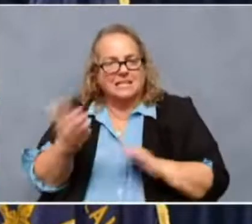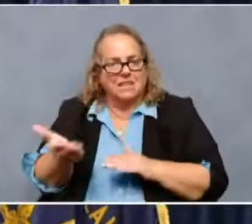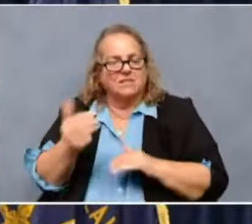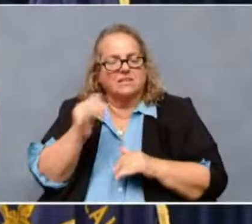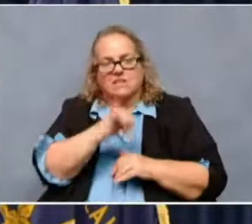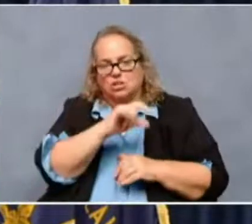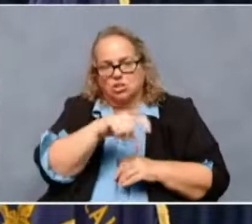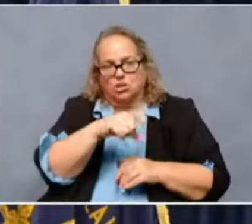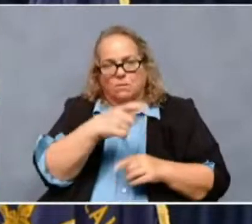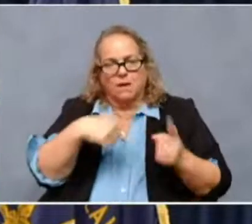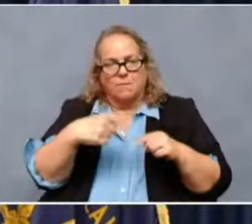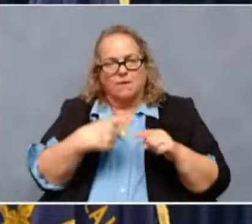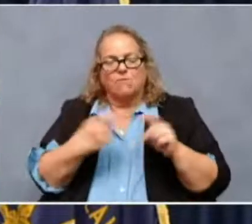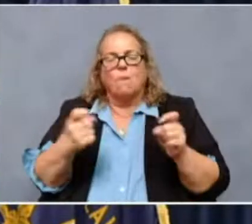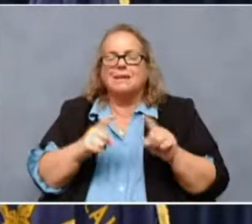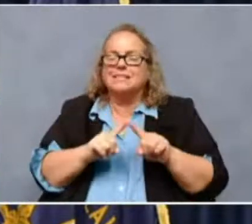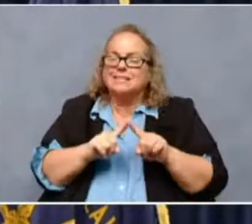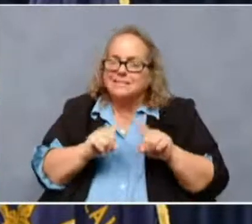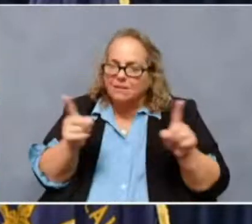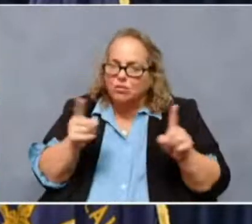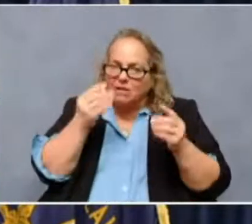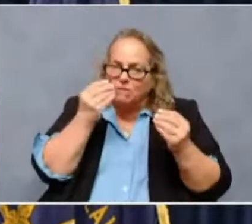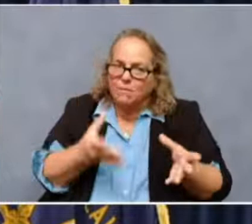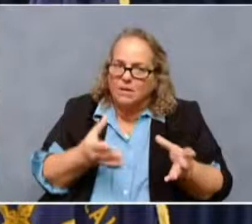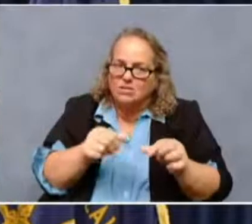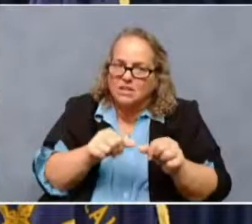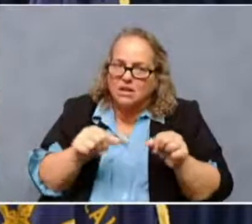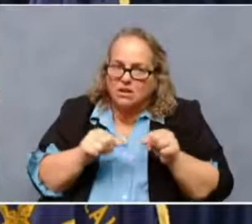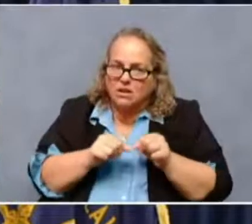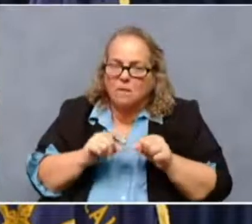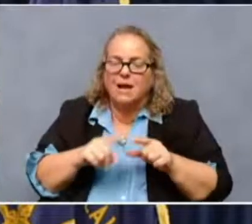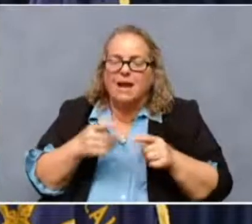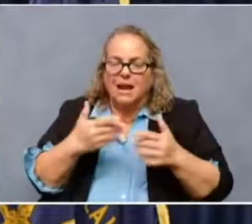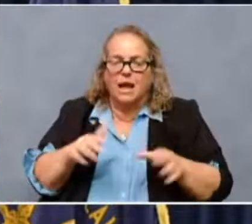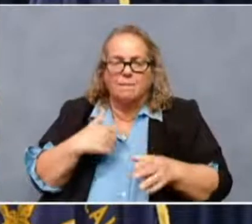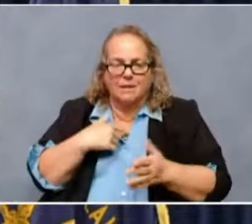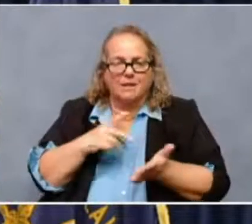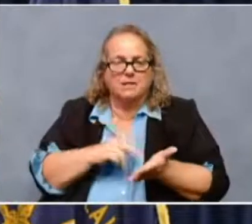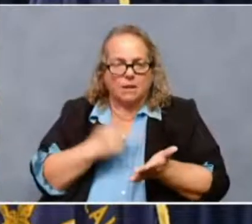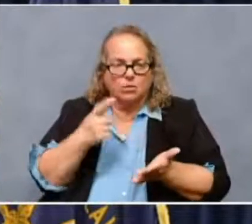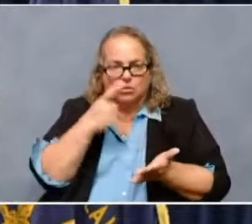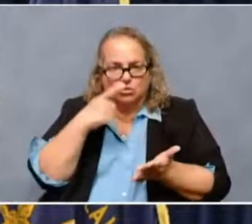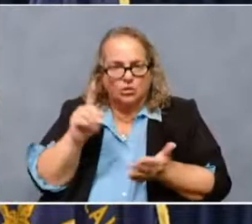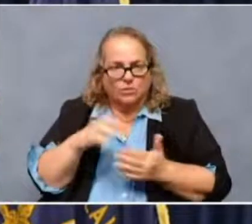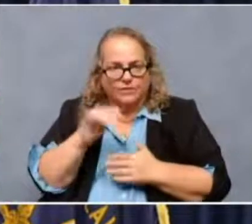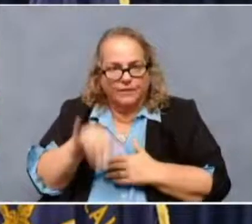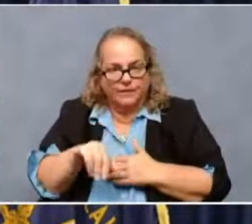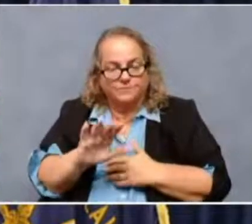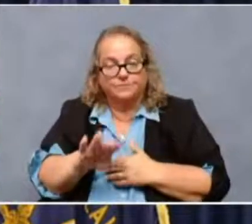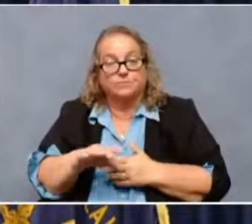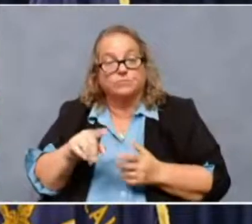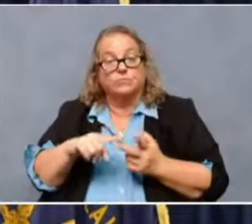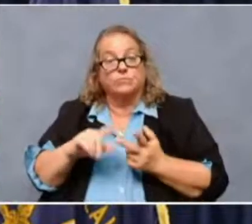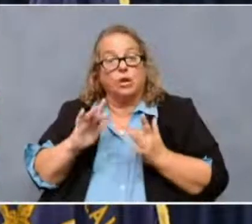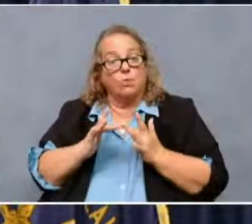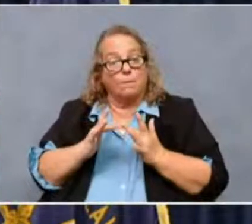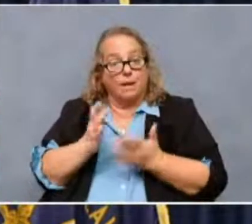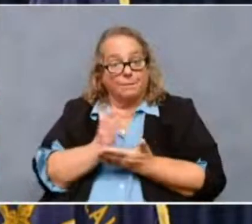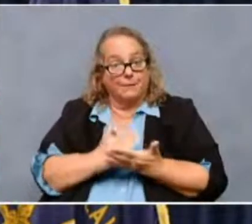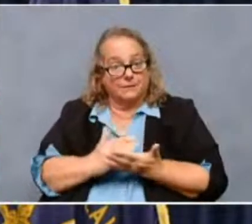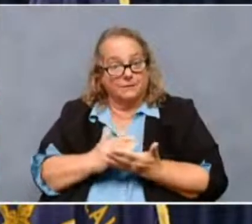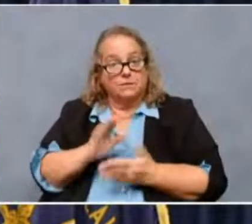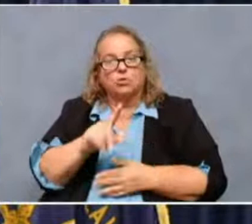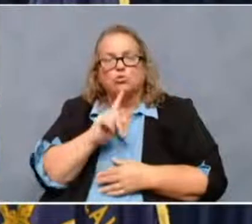from different information, but let us double check on that for you. The broadband piece, really